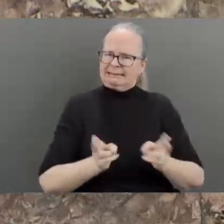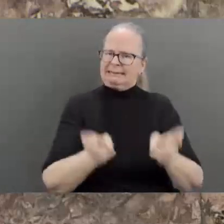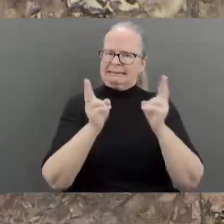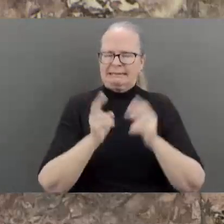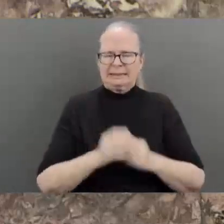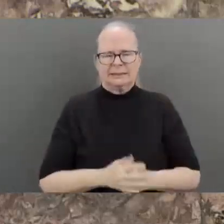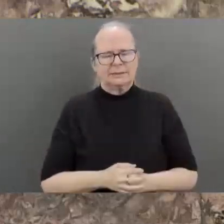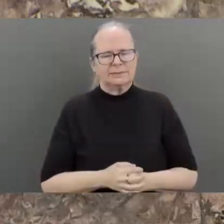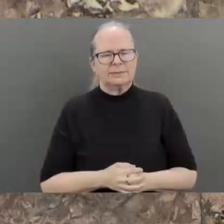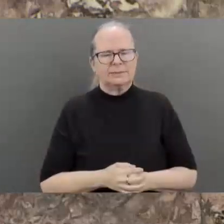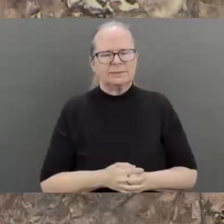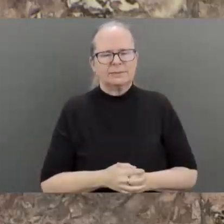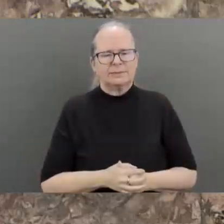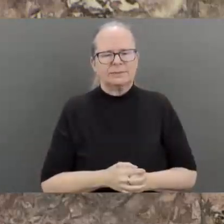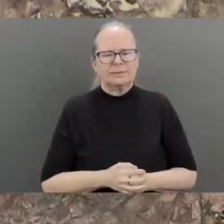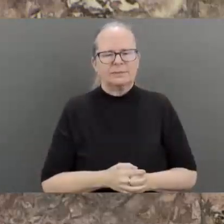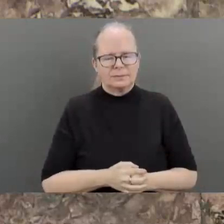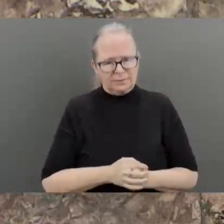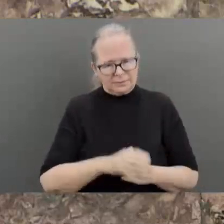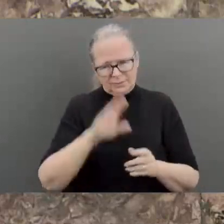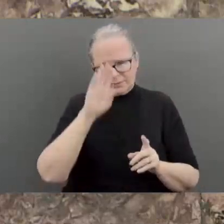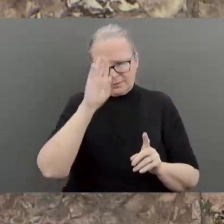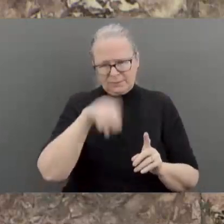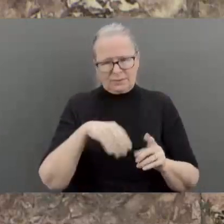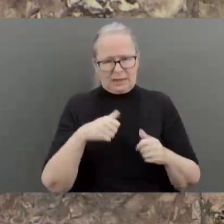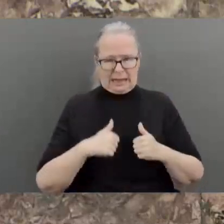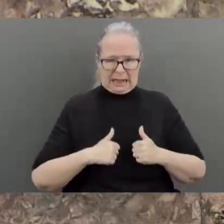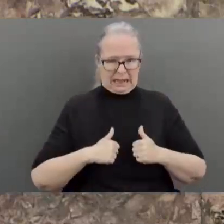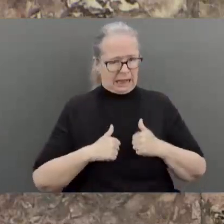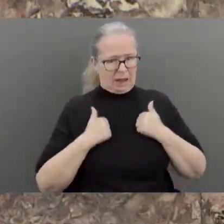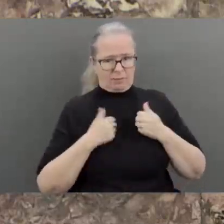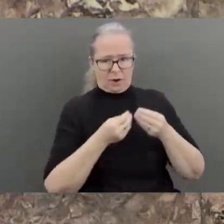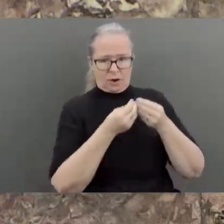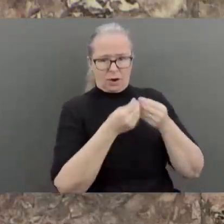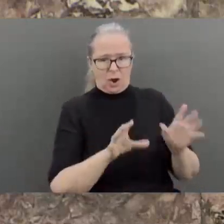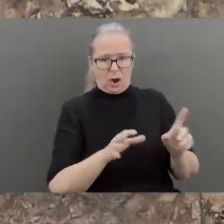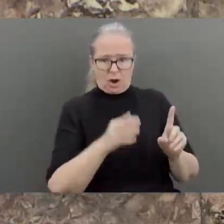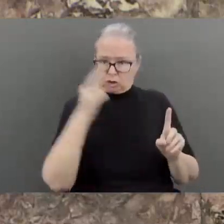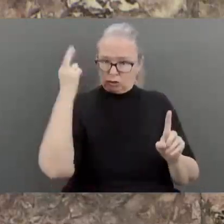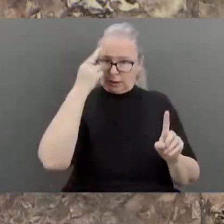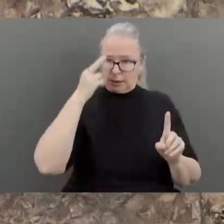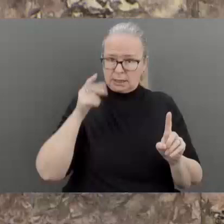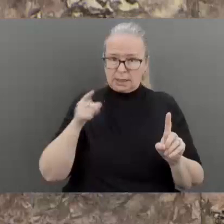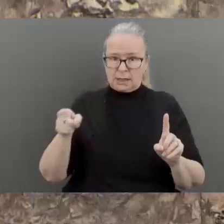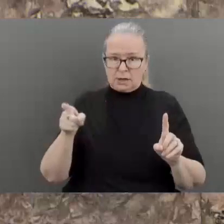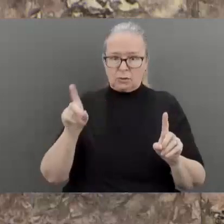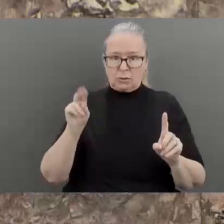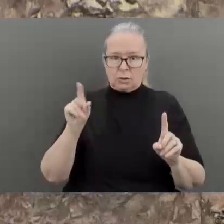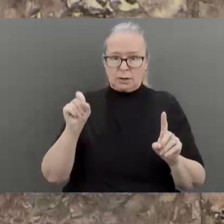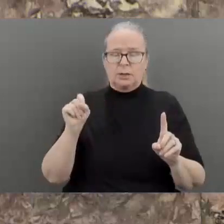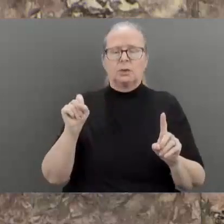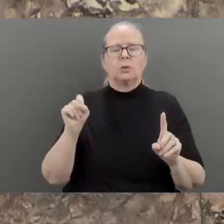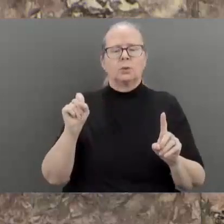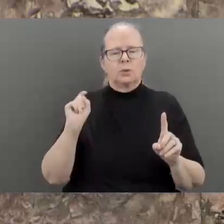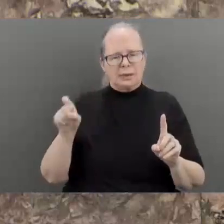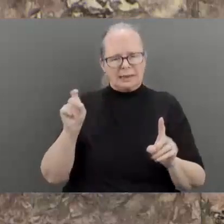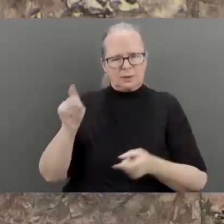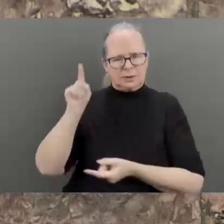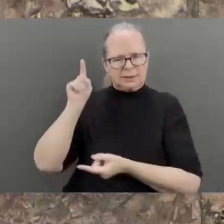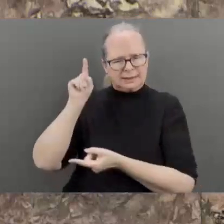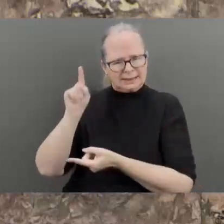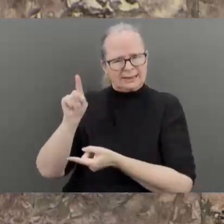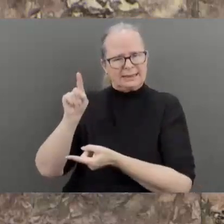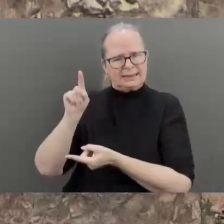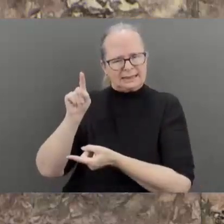lives lost to the toxic drug crisis are starting to come down, we cannot lift our foot off this gas pedal. We